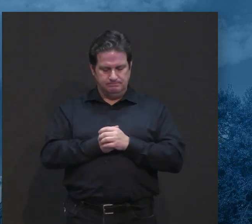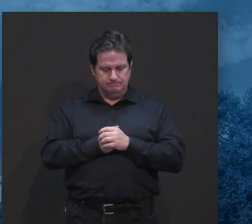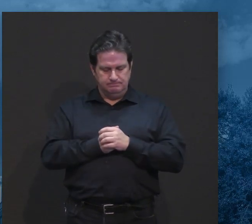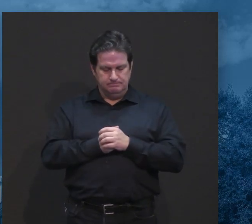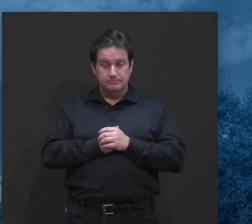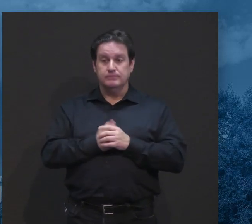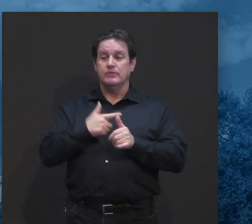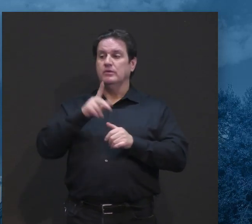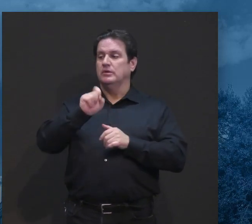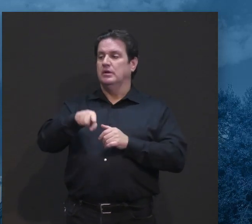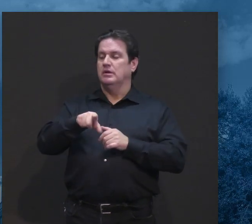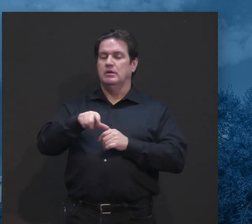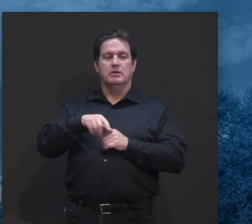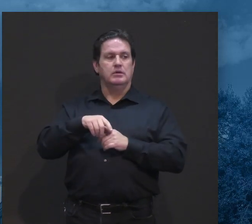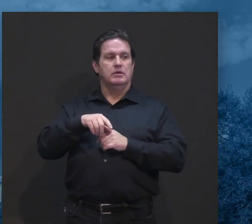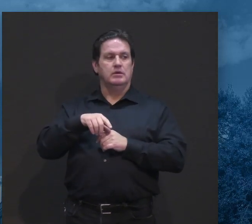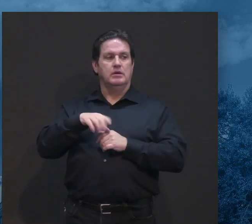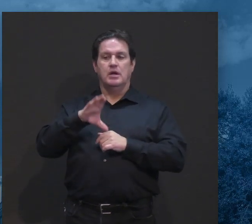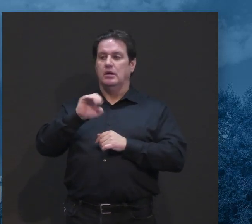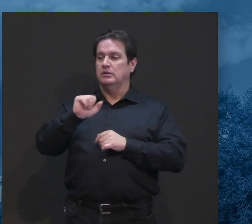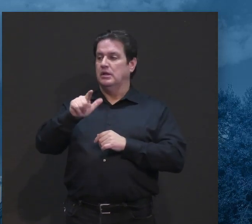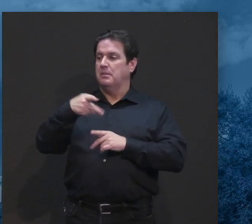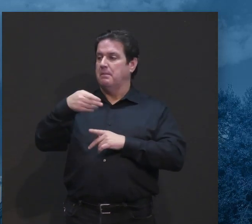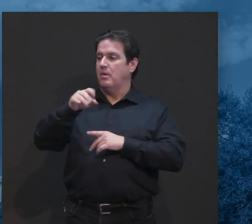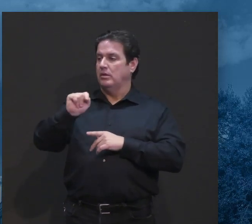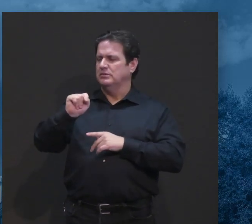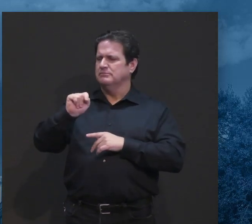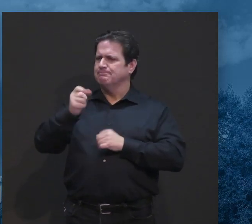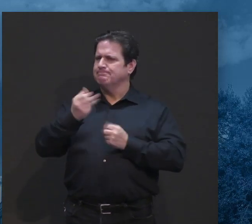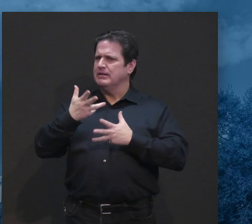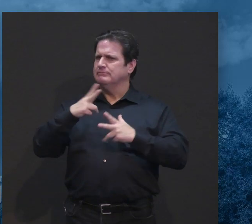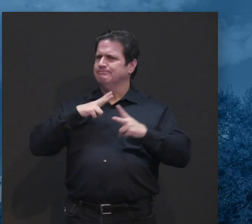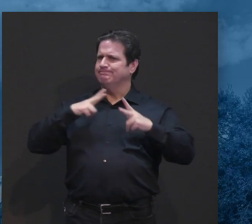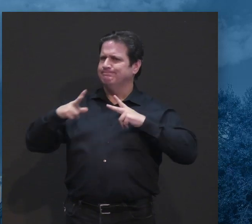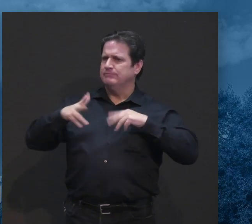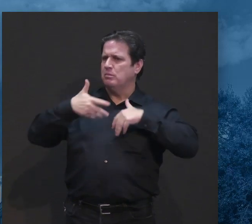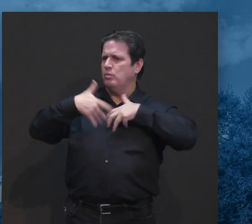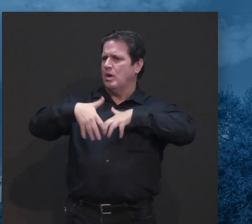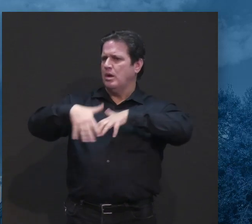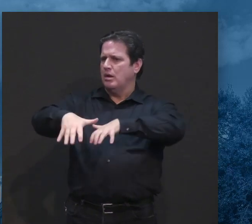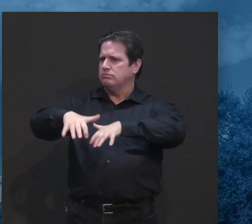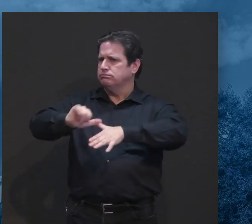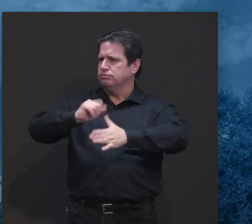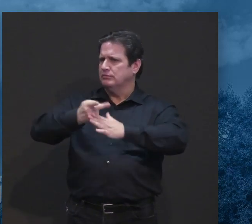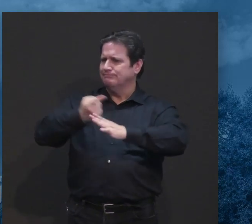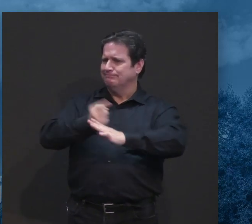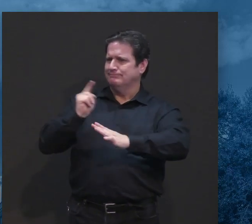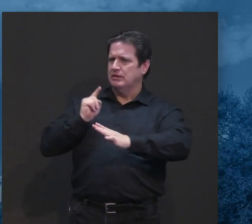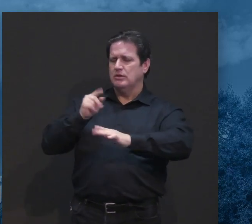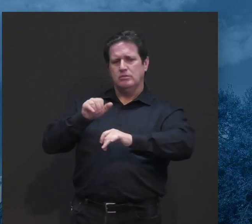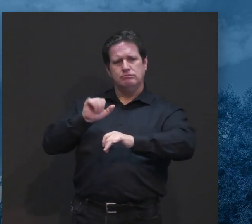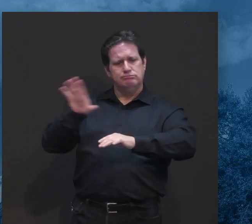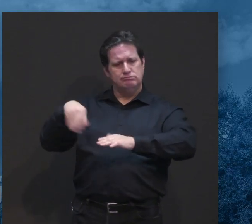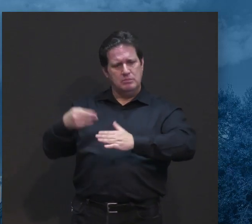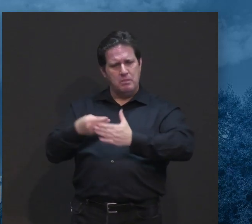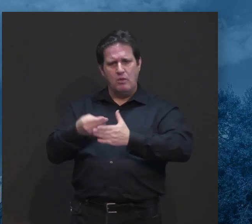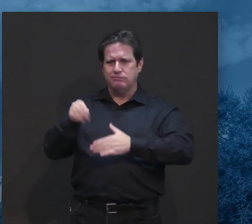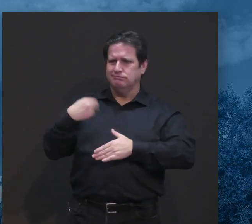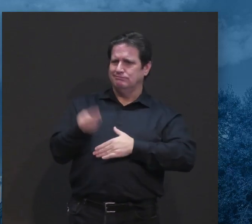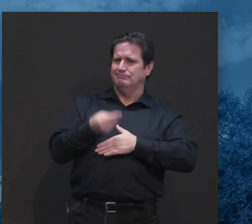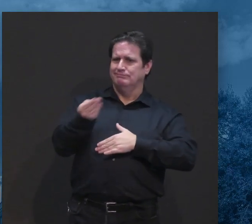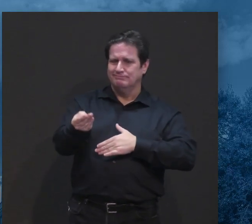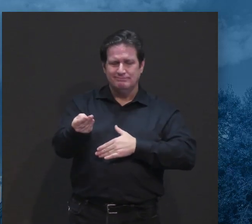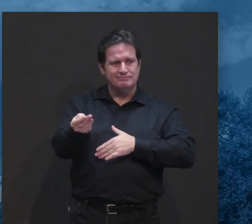First question is from Laura Walter at Coastal Point. A number of holiday parades were approved before you tightened the rules on public gatherings a week